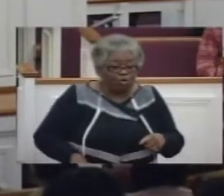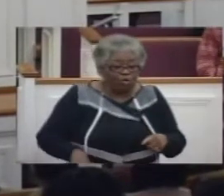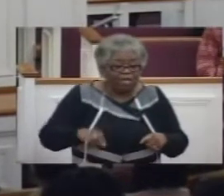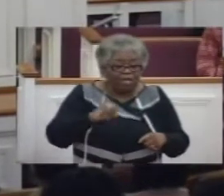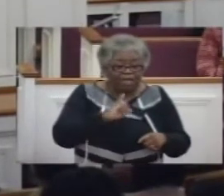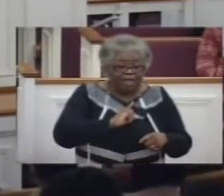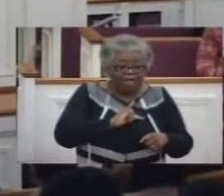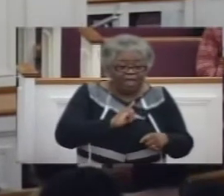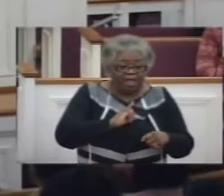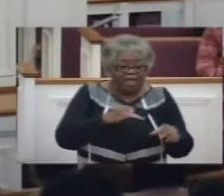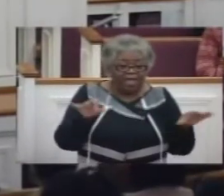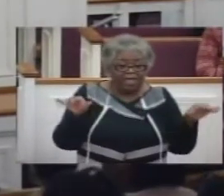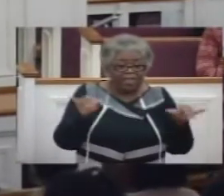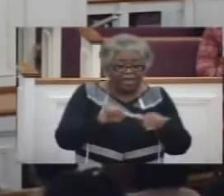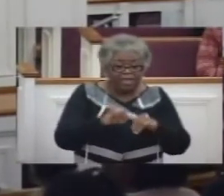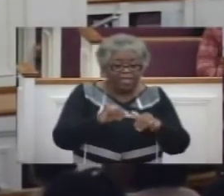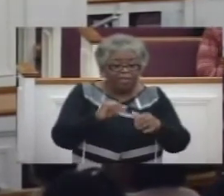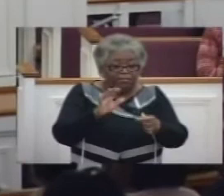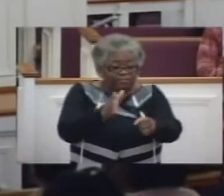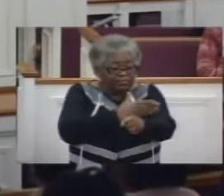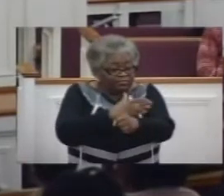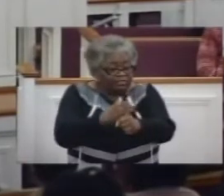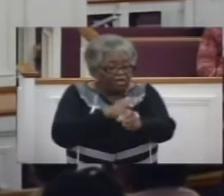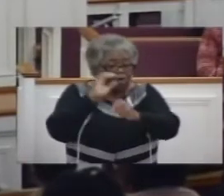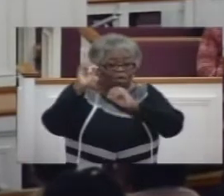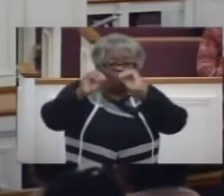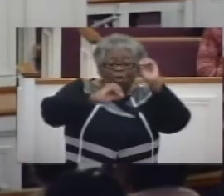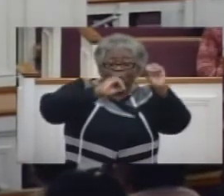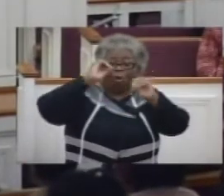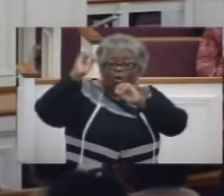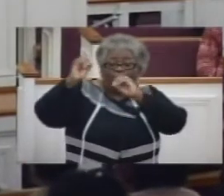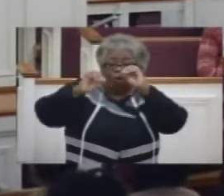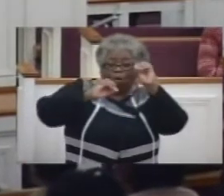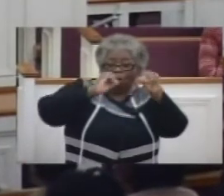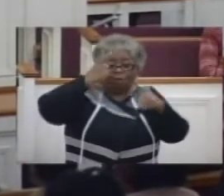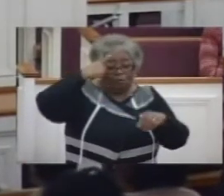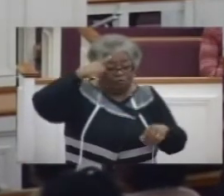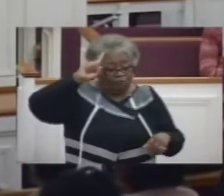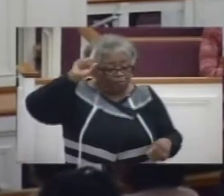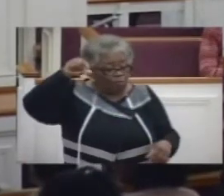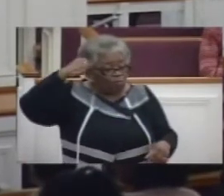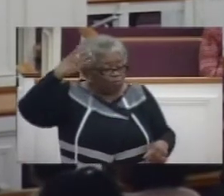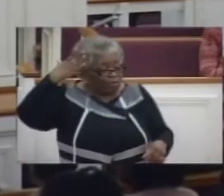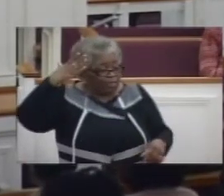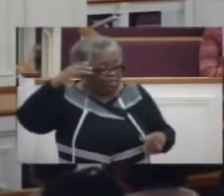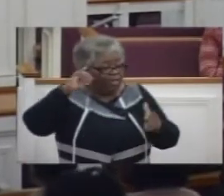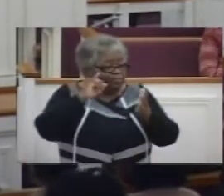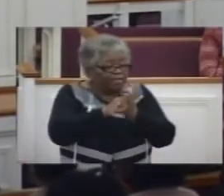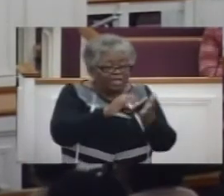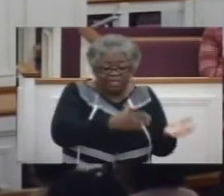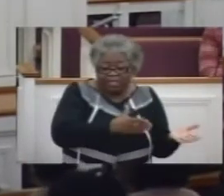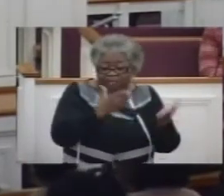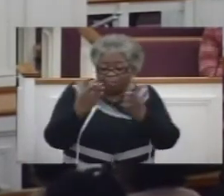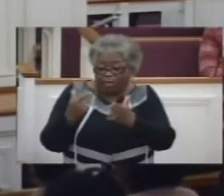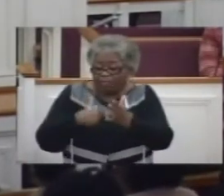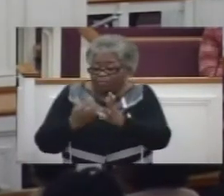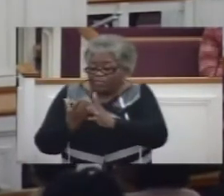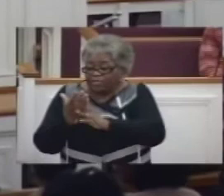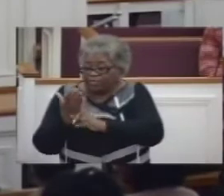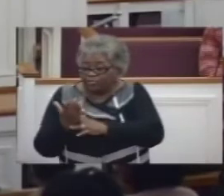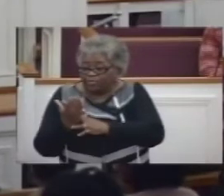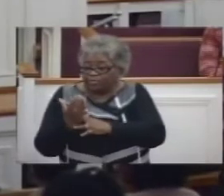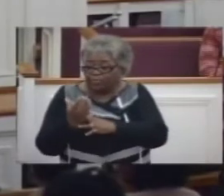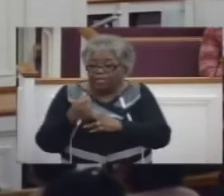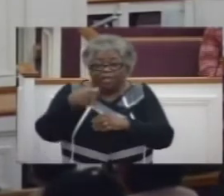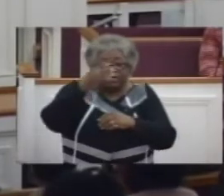like Chi Chi's song. Oh, for grace that has brought me through.